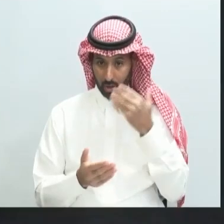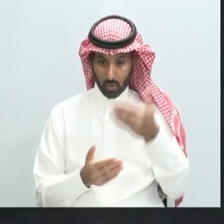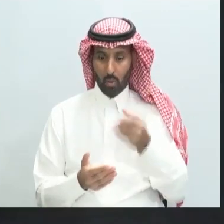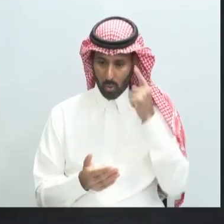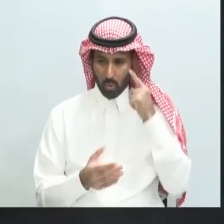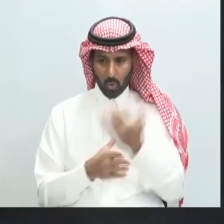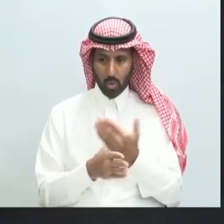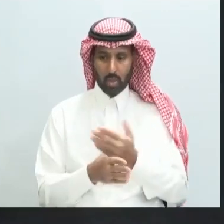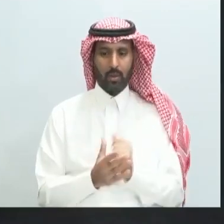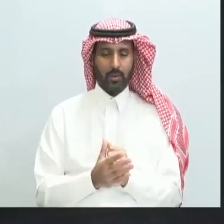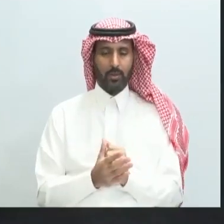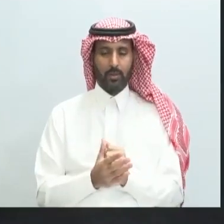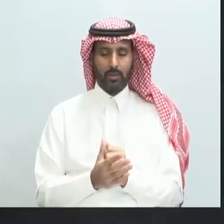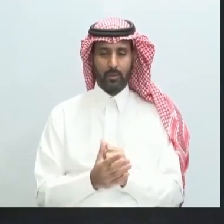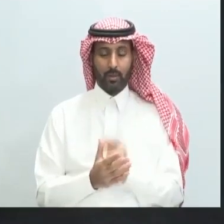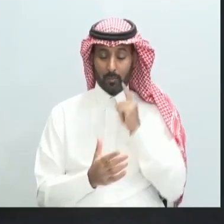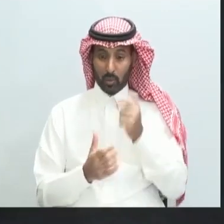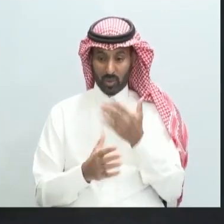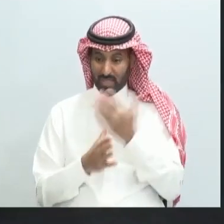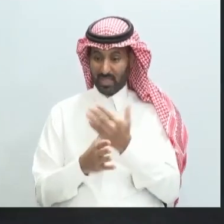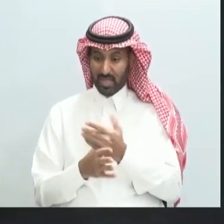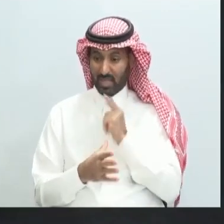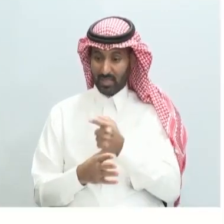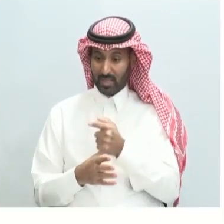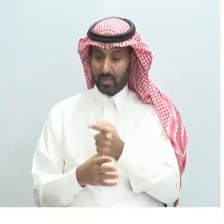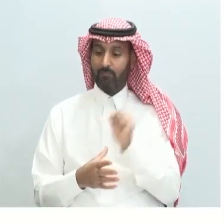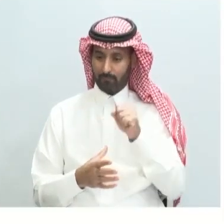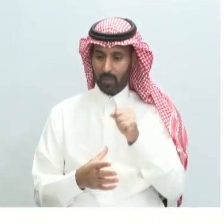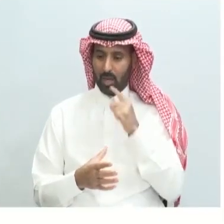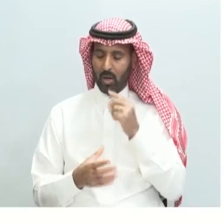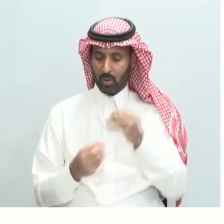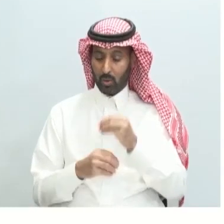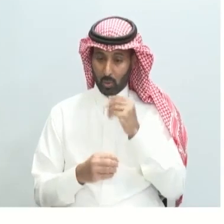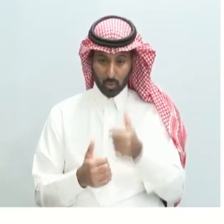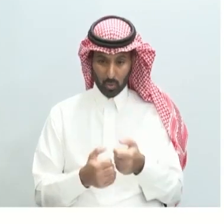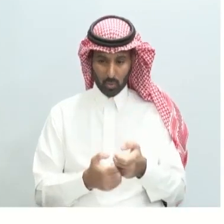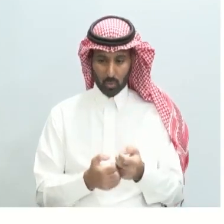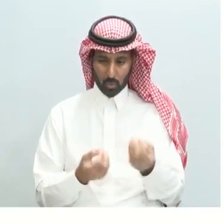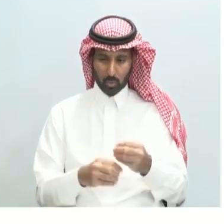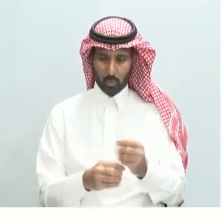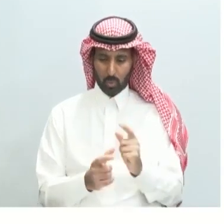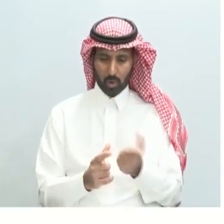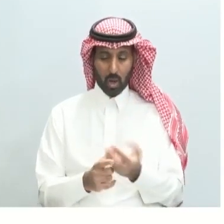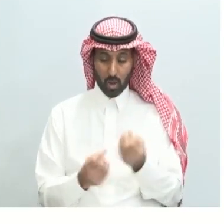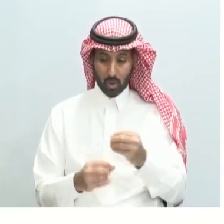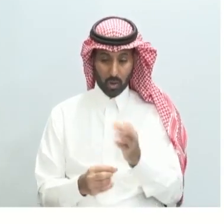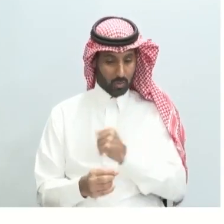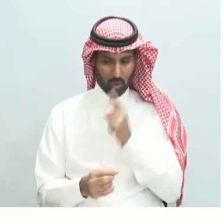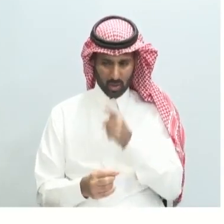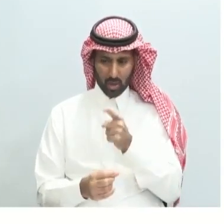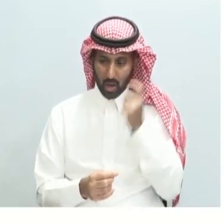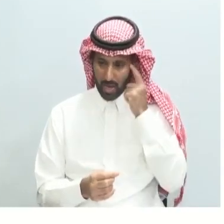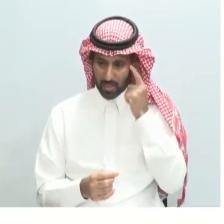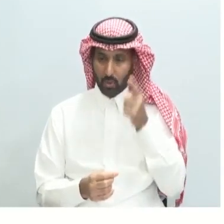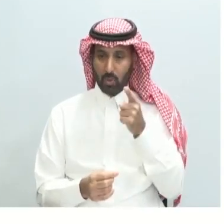know the reason. Because he said, yes, I did. I know I shouldn't,